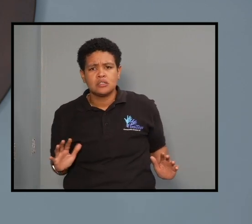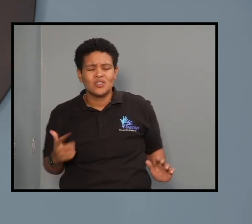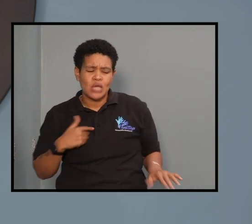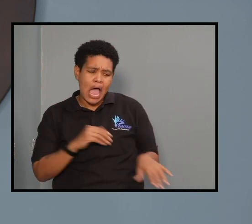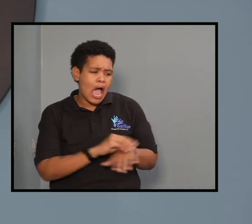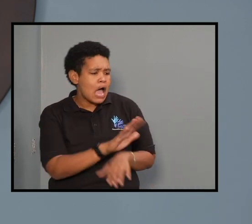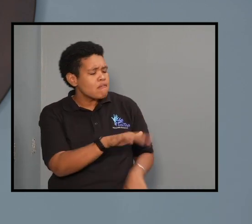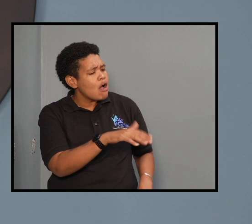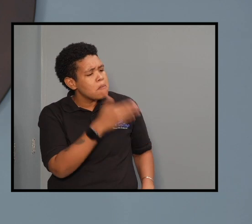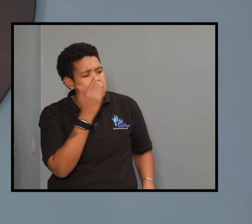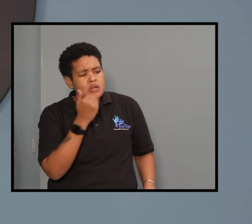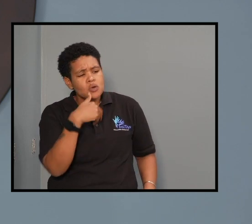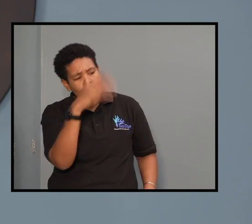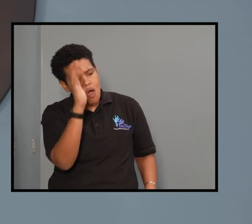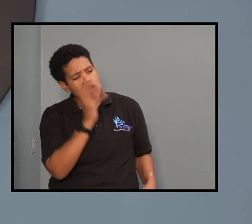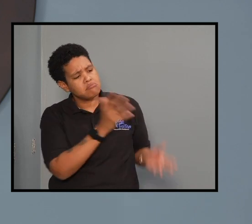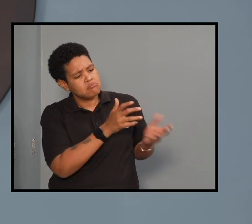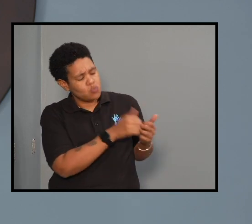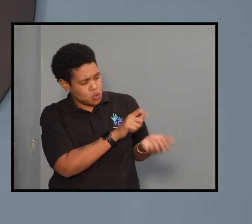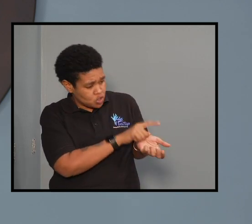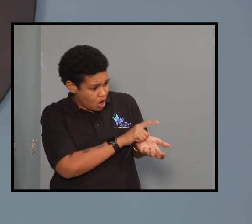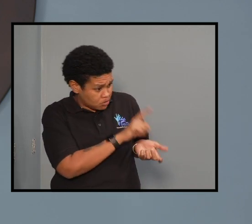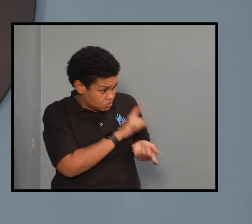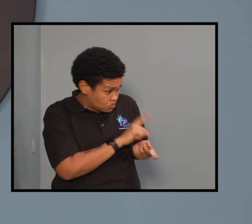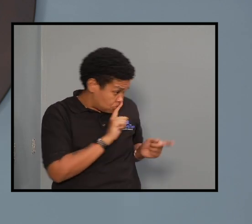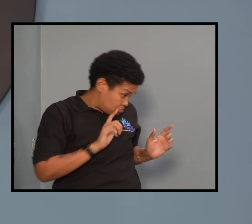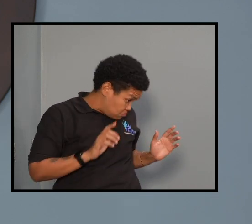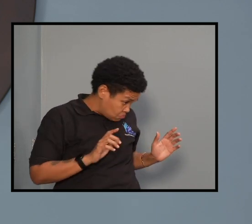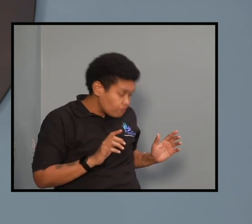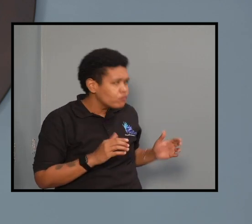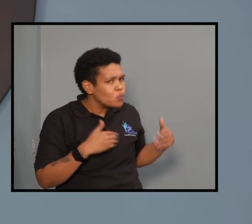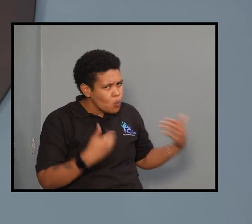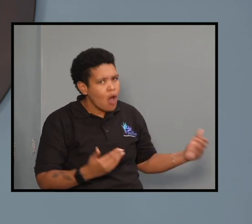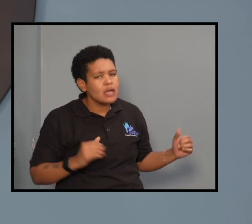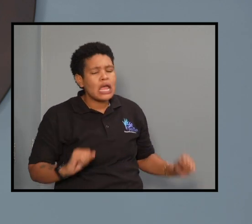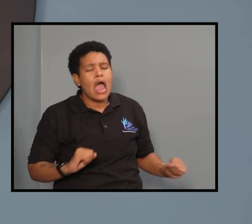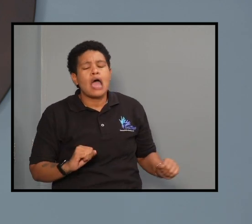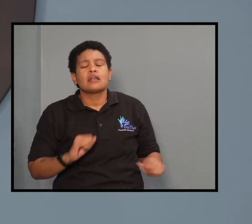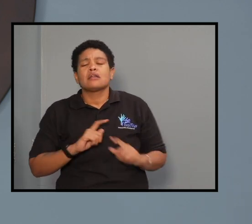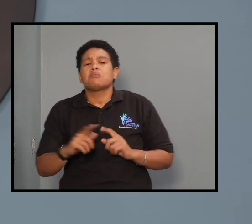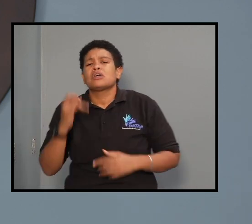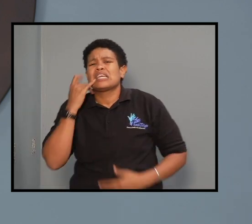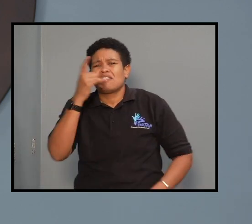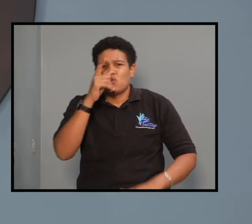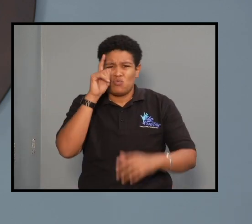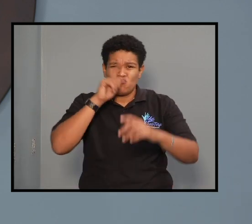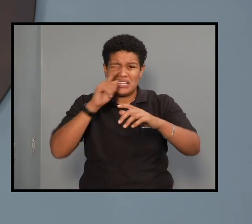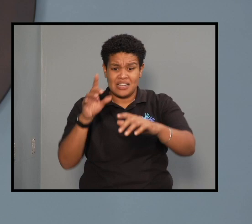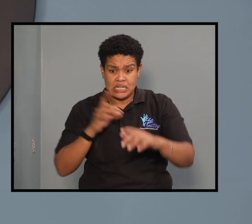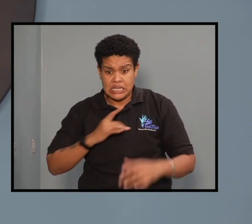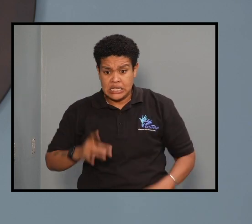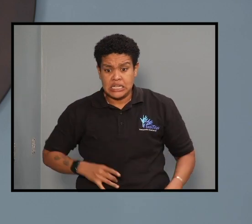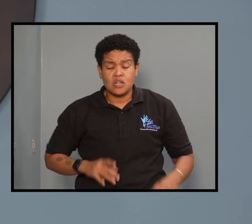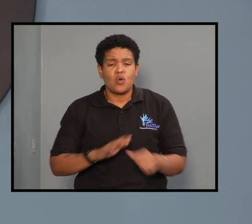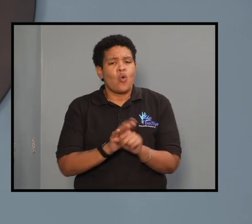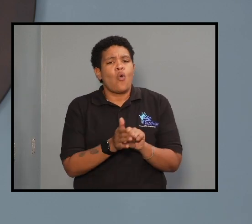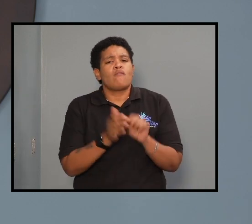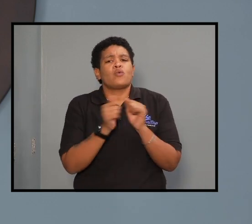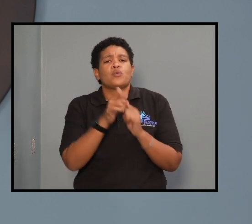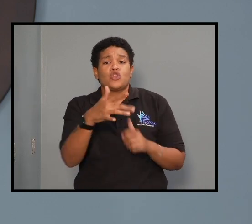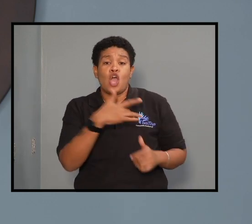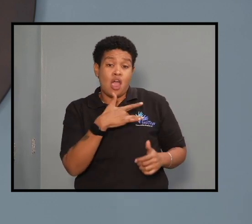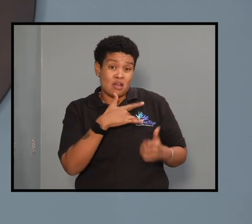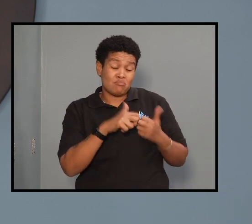her was, go and talk to your doctor just to be sure. But, if you were to contract the disease with your